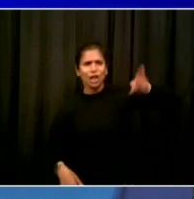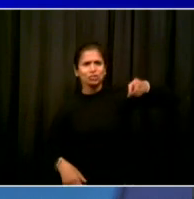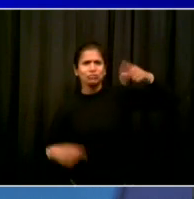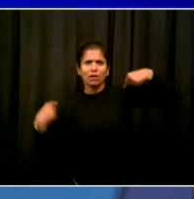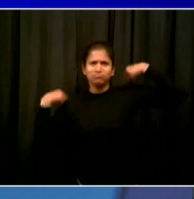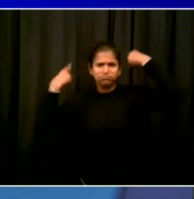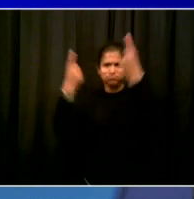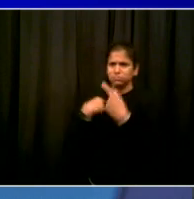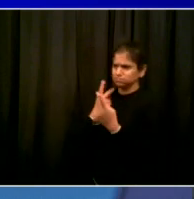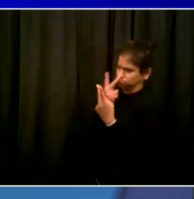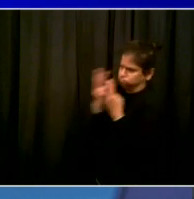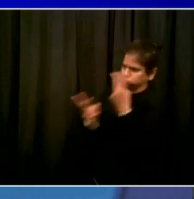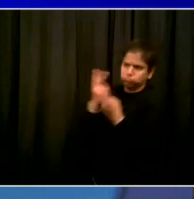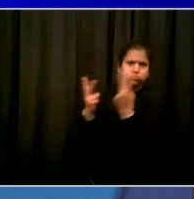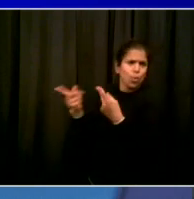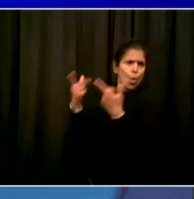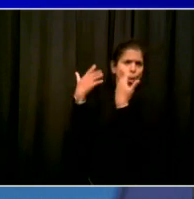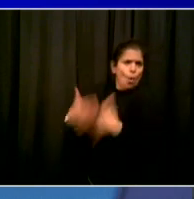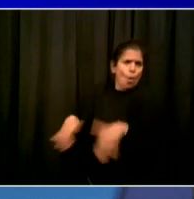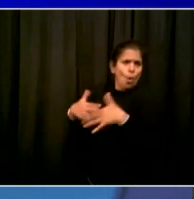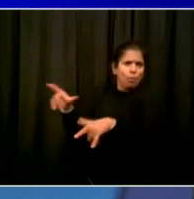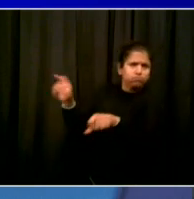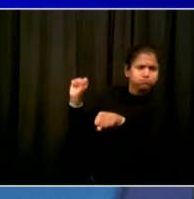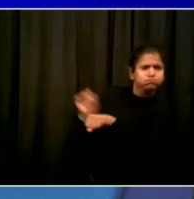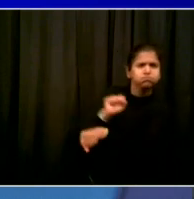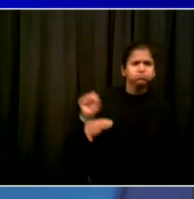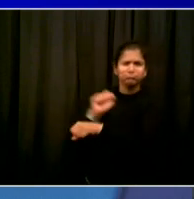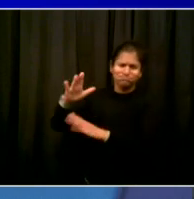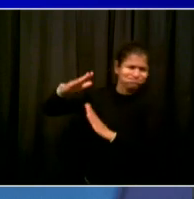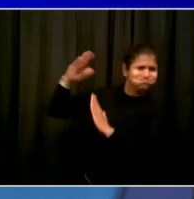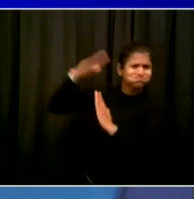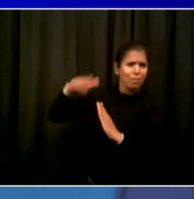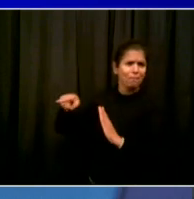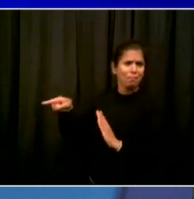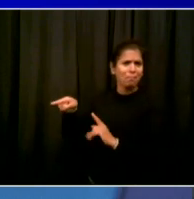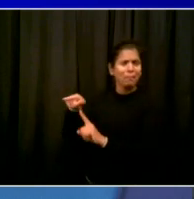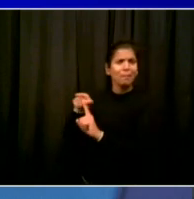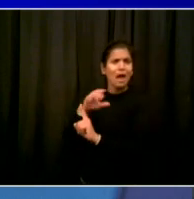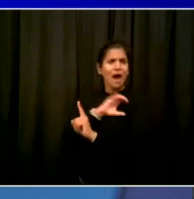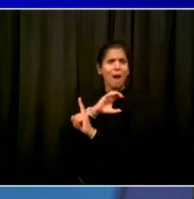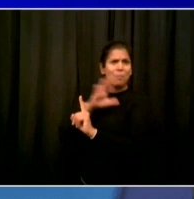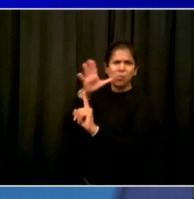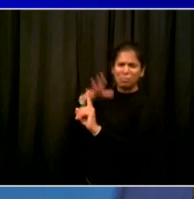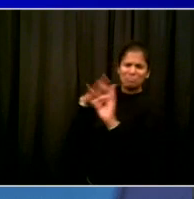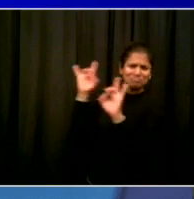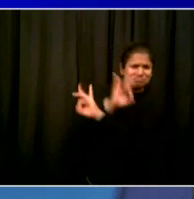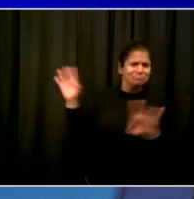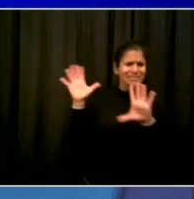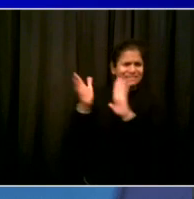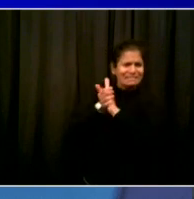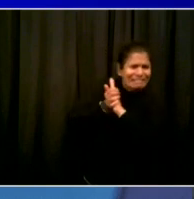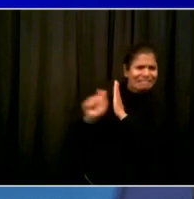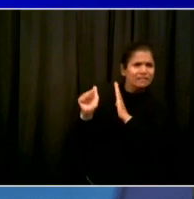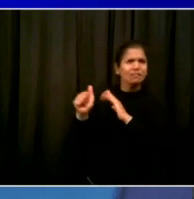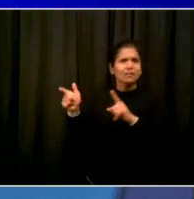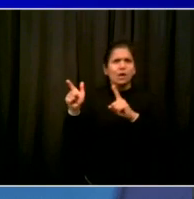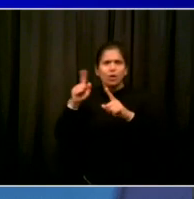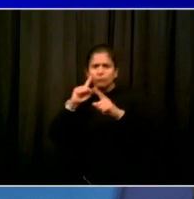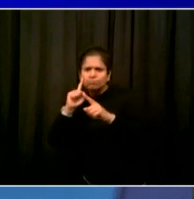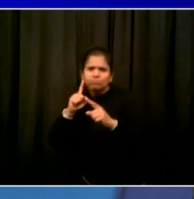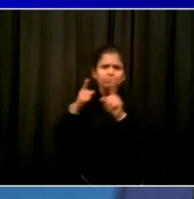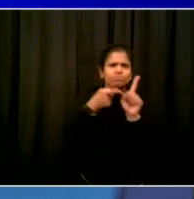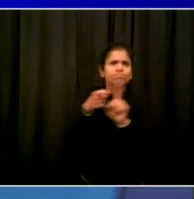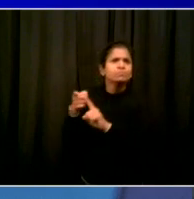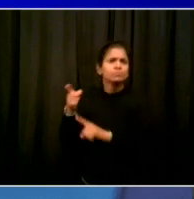leadership skills. I can tell you that she has walked the walk and she talks the talk. She has been a precinct commander. She